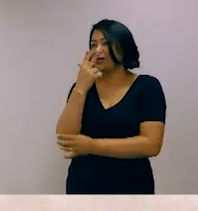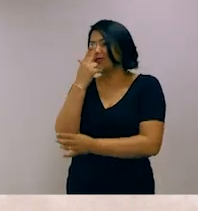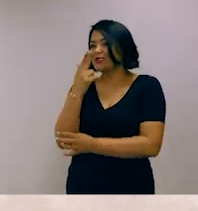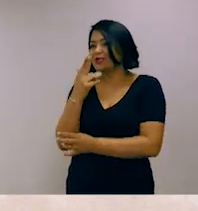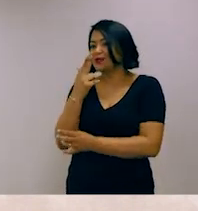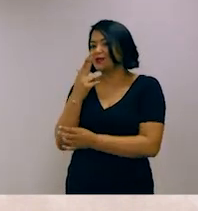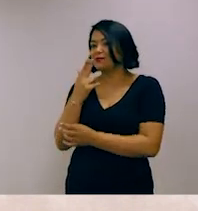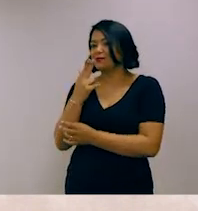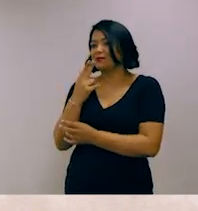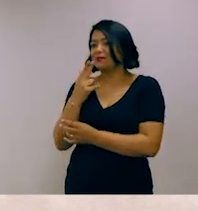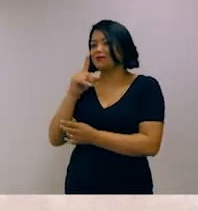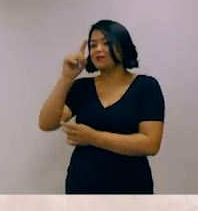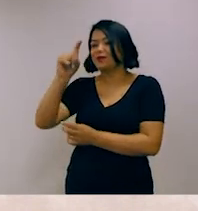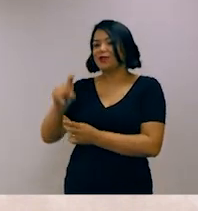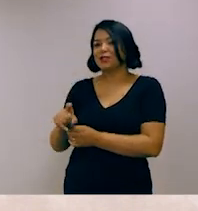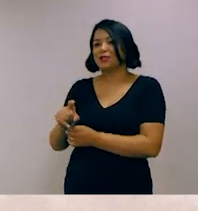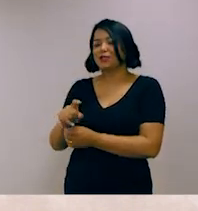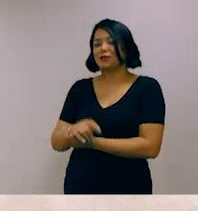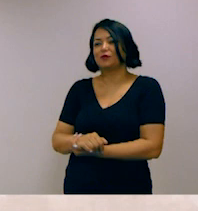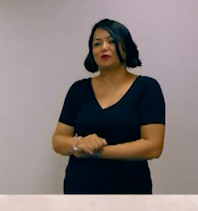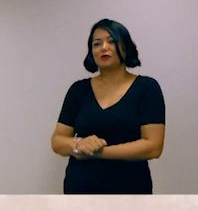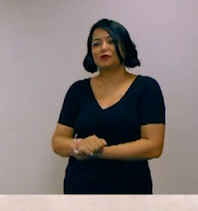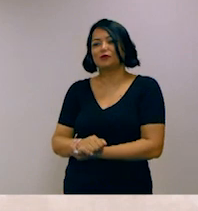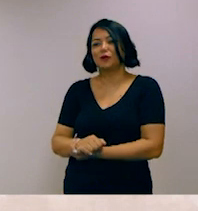The similar groups were clustered together.